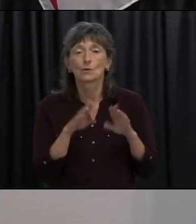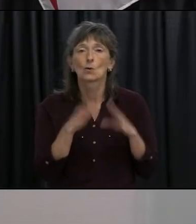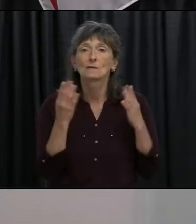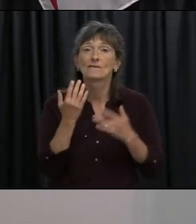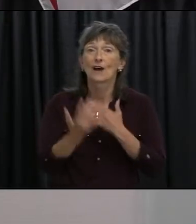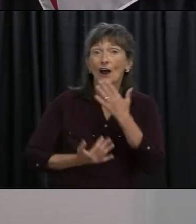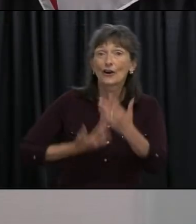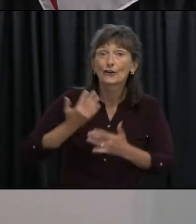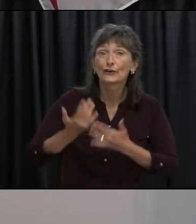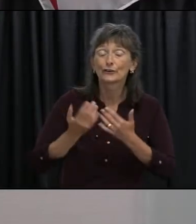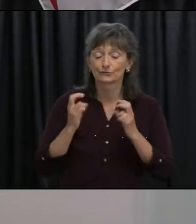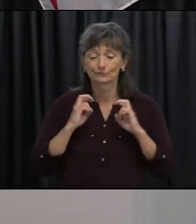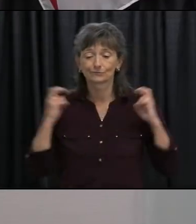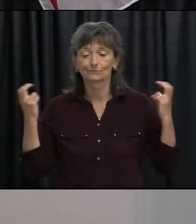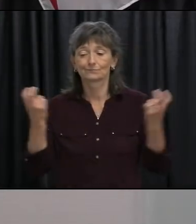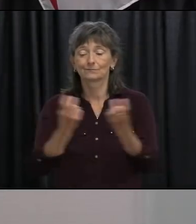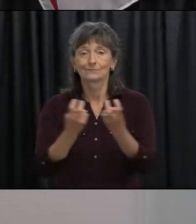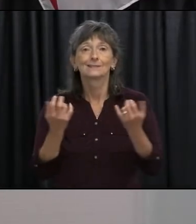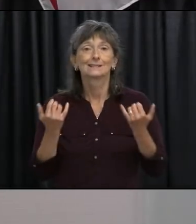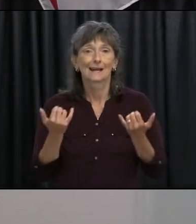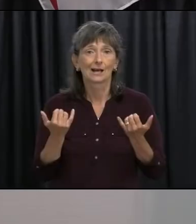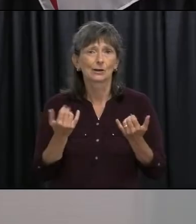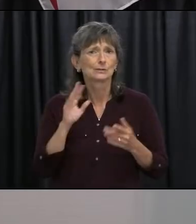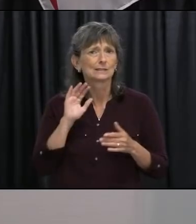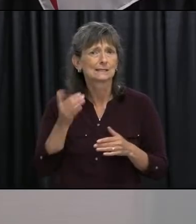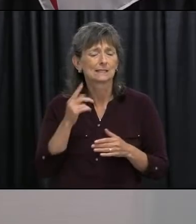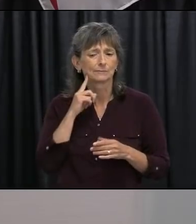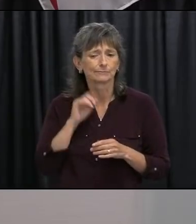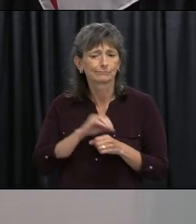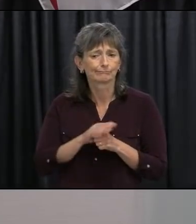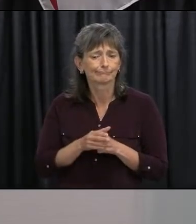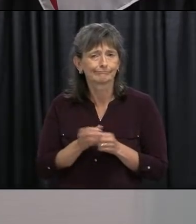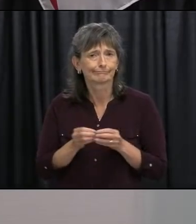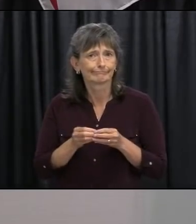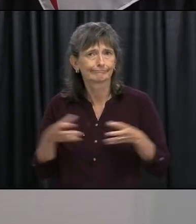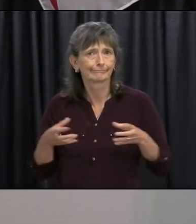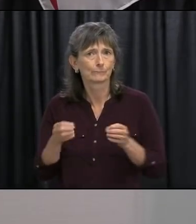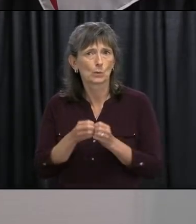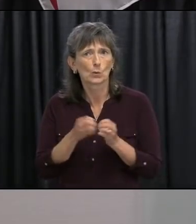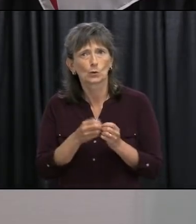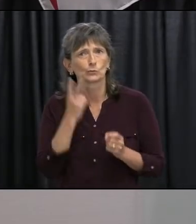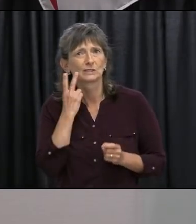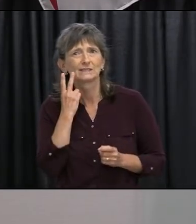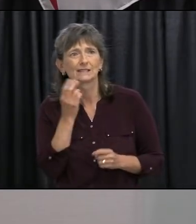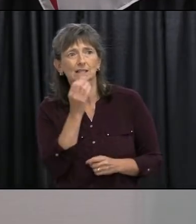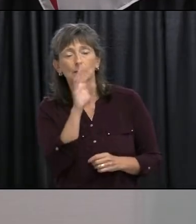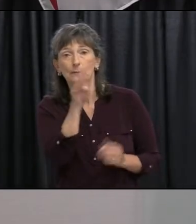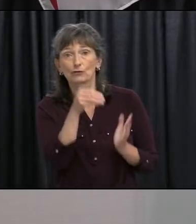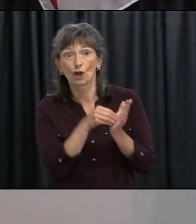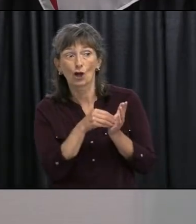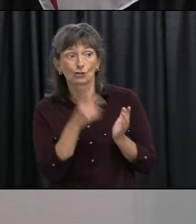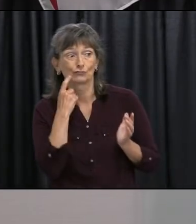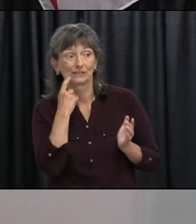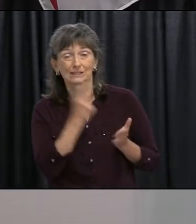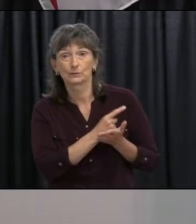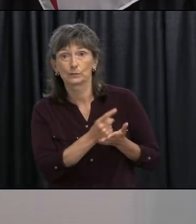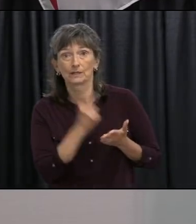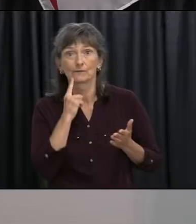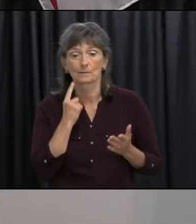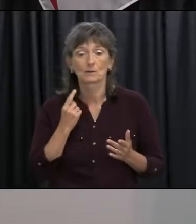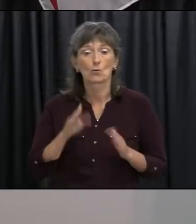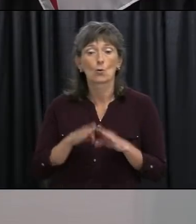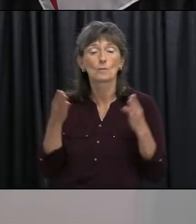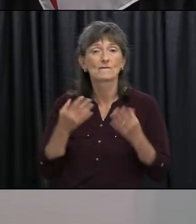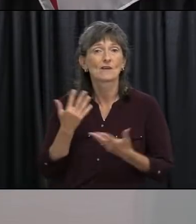become kind of a hotspot for COVID-19 clusters, even, dozens of cases in Montreal over the past week. So